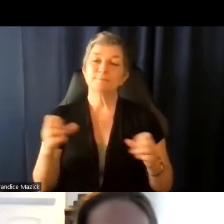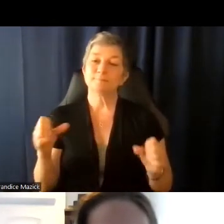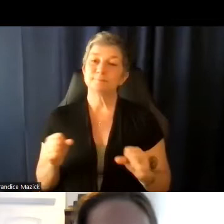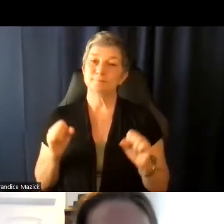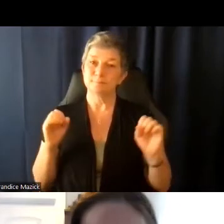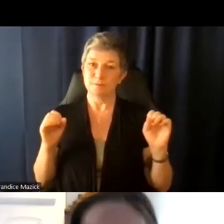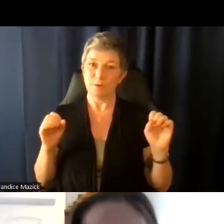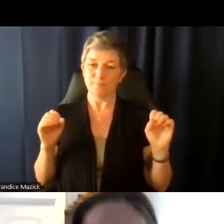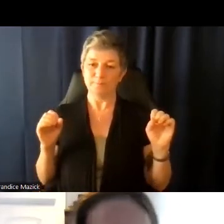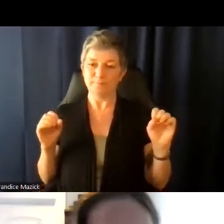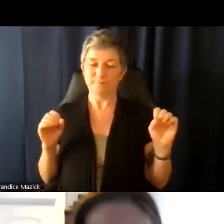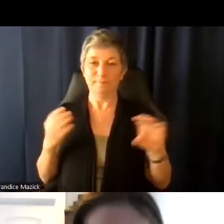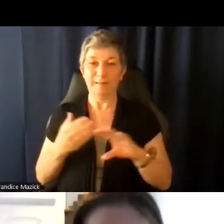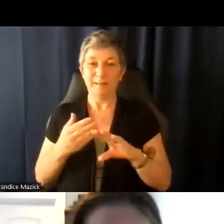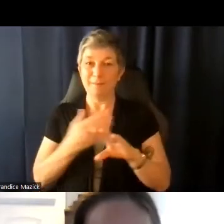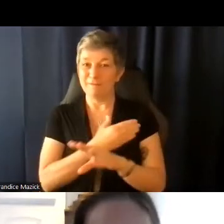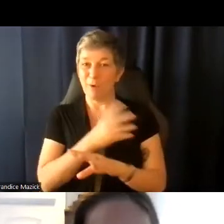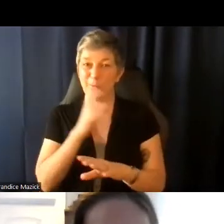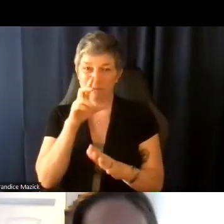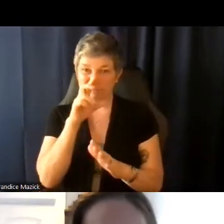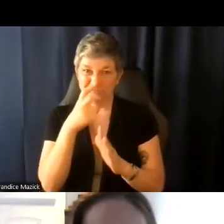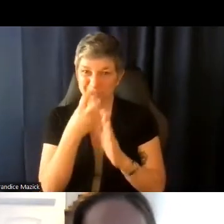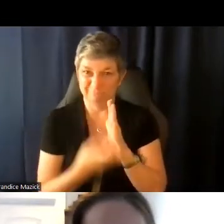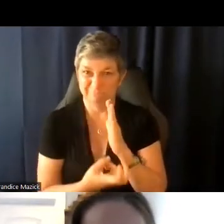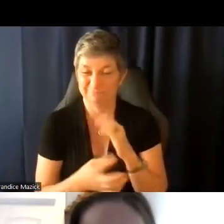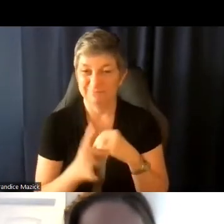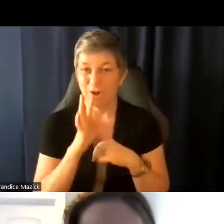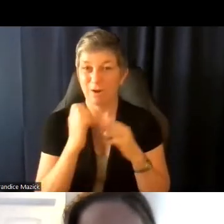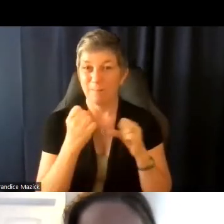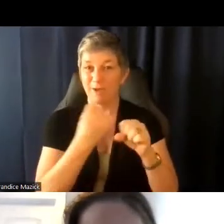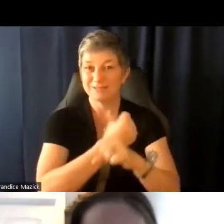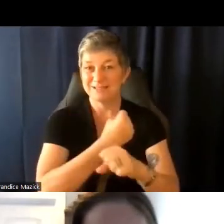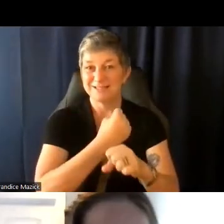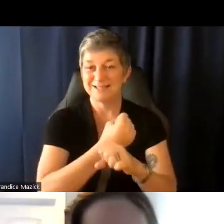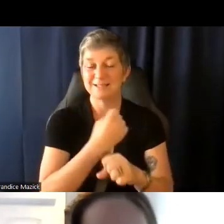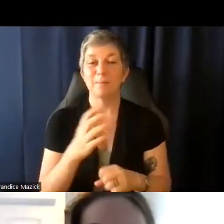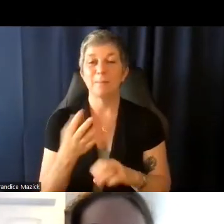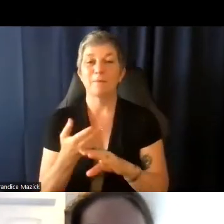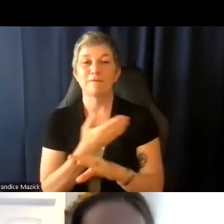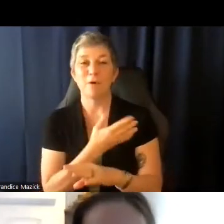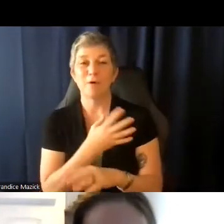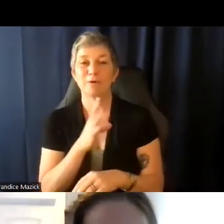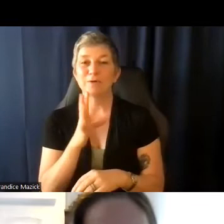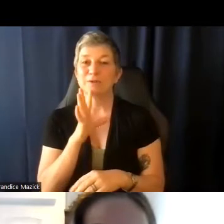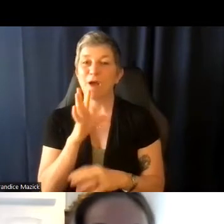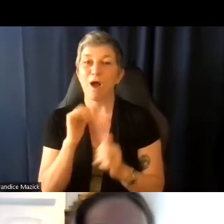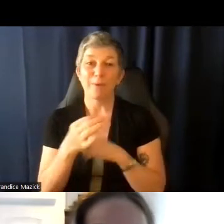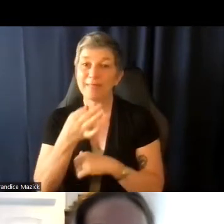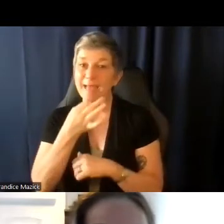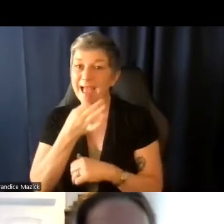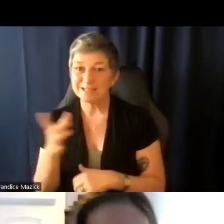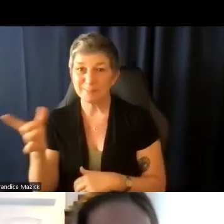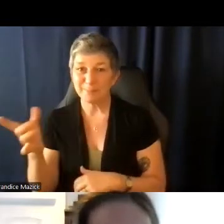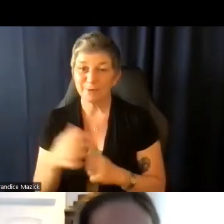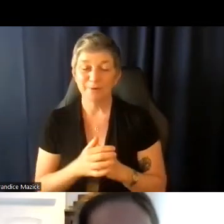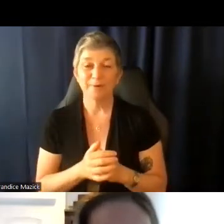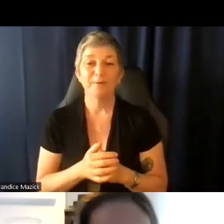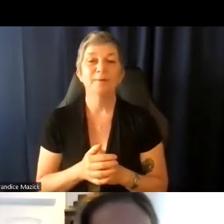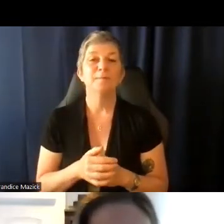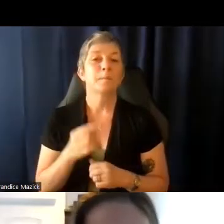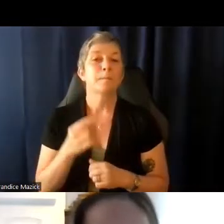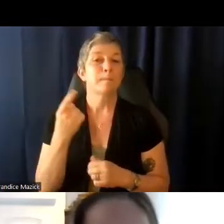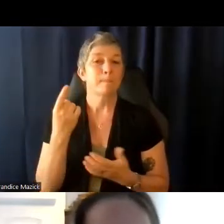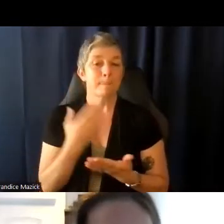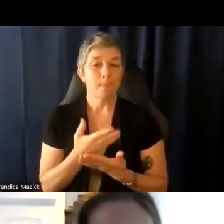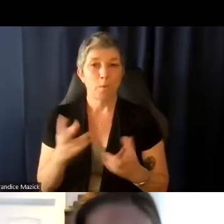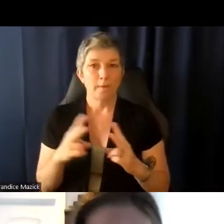So before you even get into the statistics, before you you even talk with an expert, one thing that's